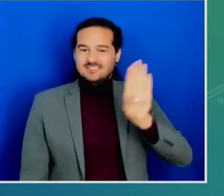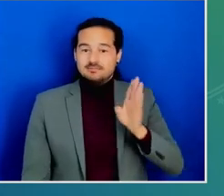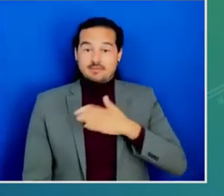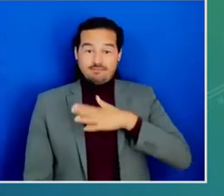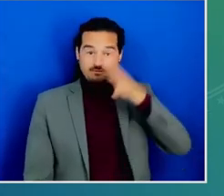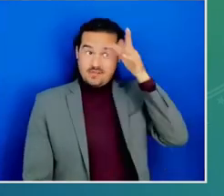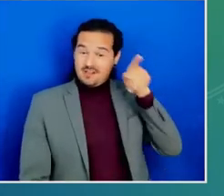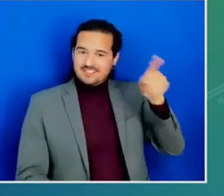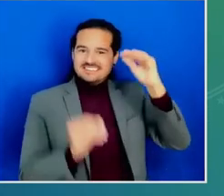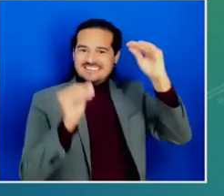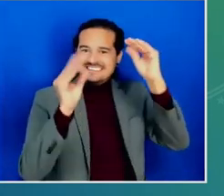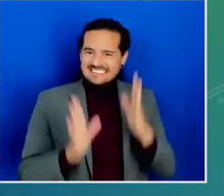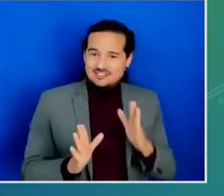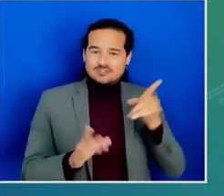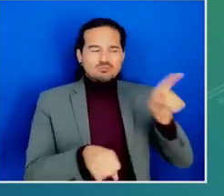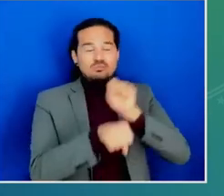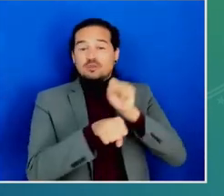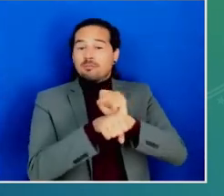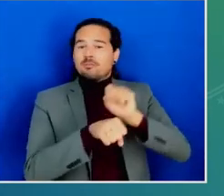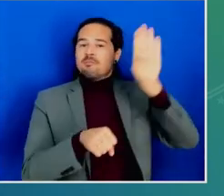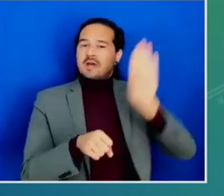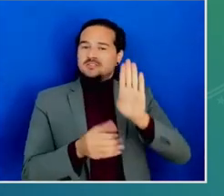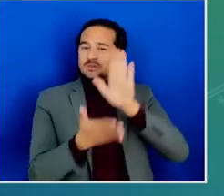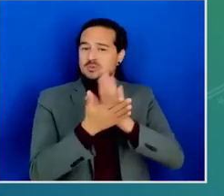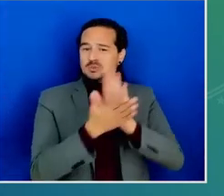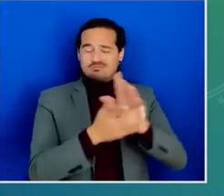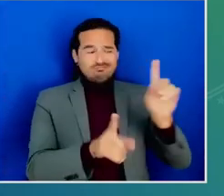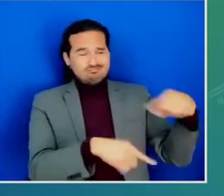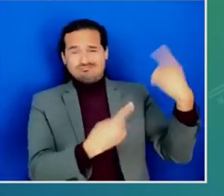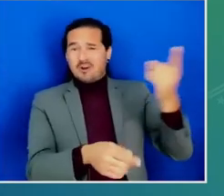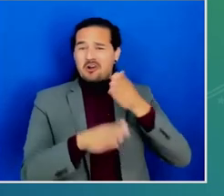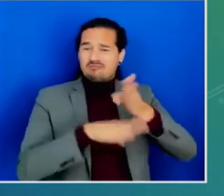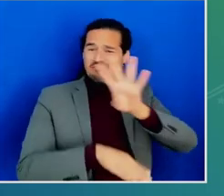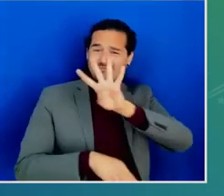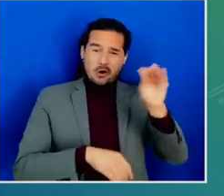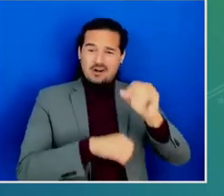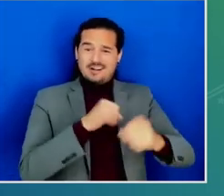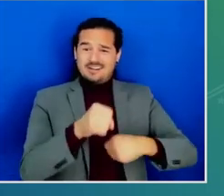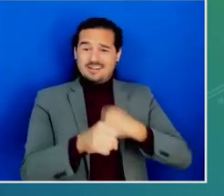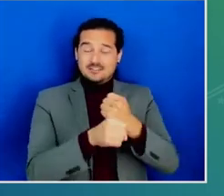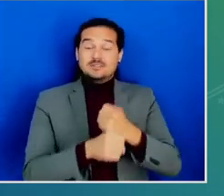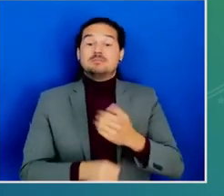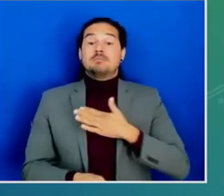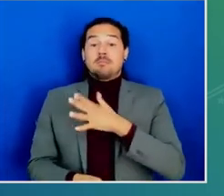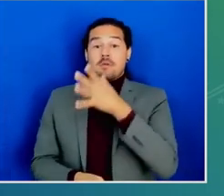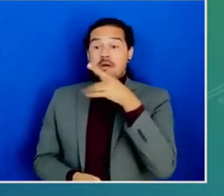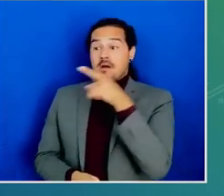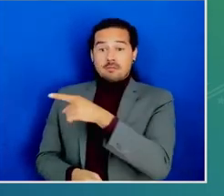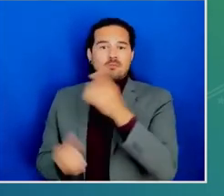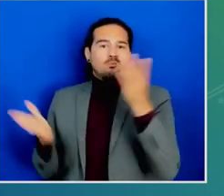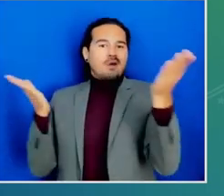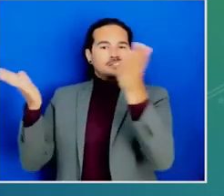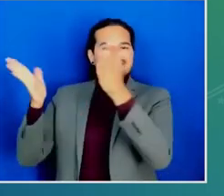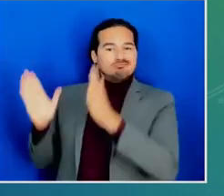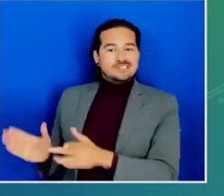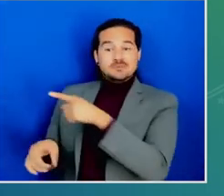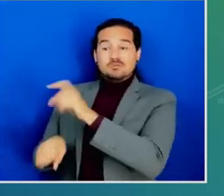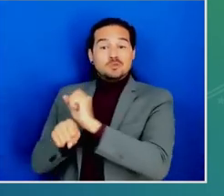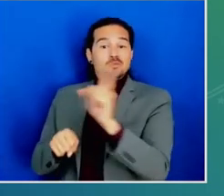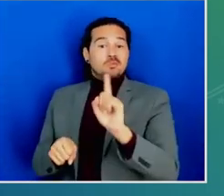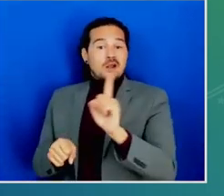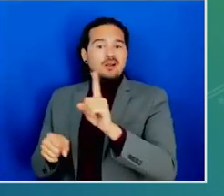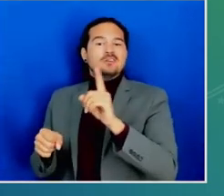was a teacher in the Boston school system for more than 40 years, and my mom waitressed at local donut